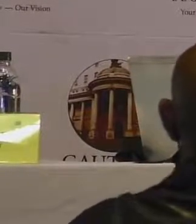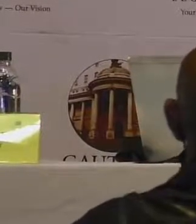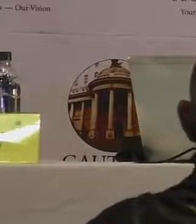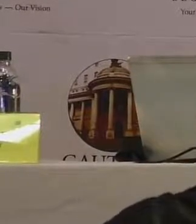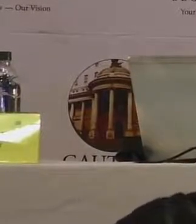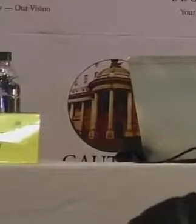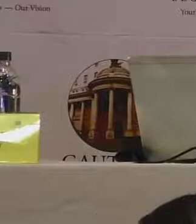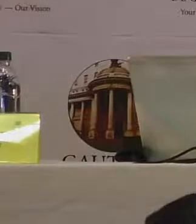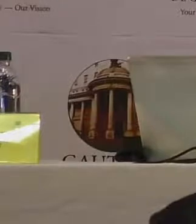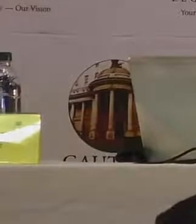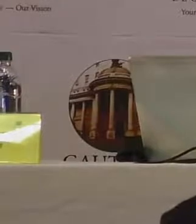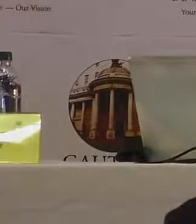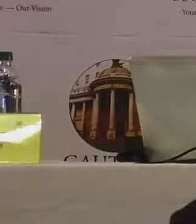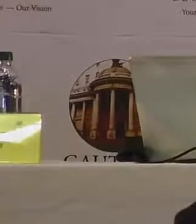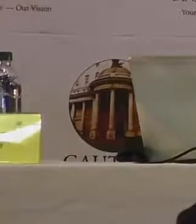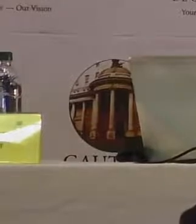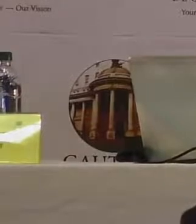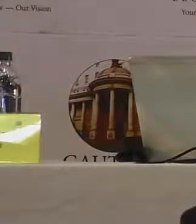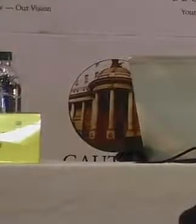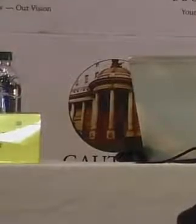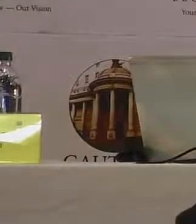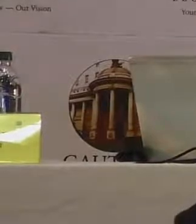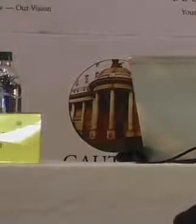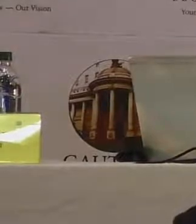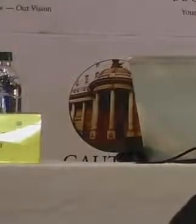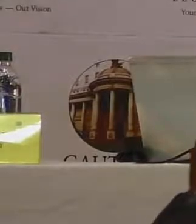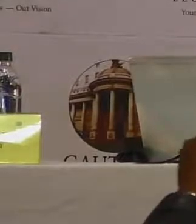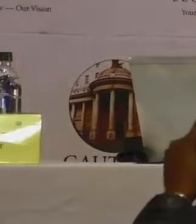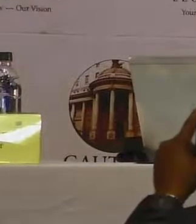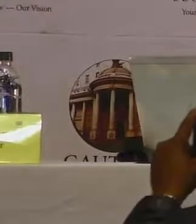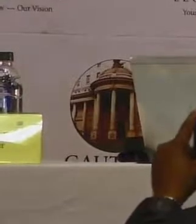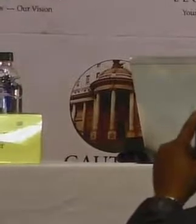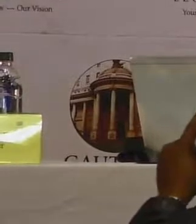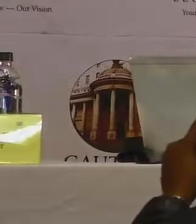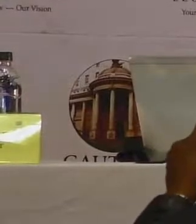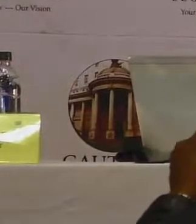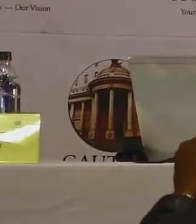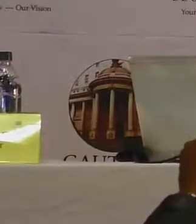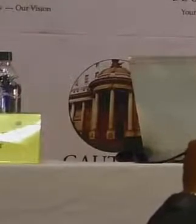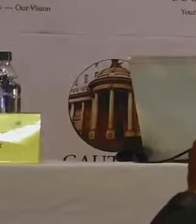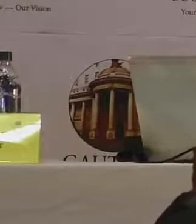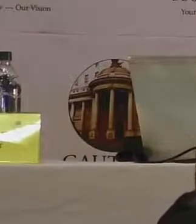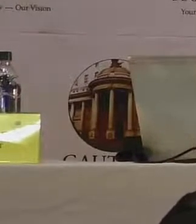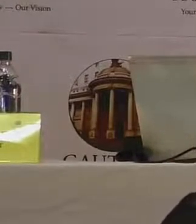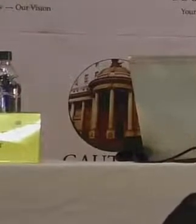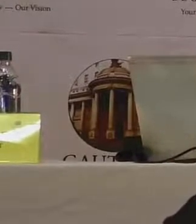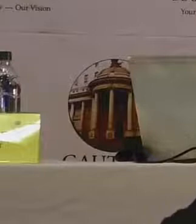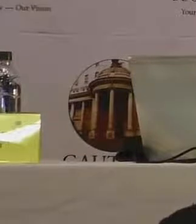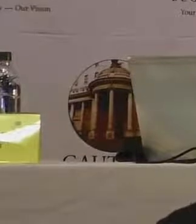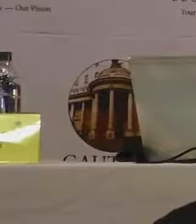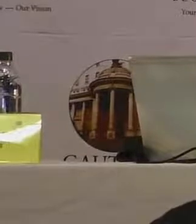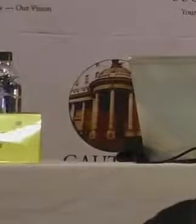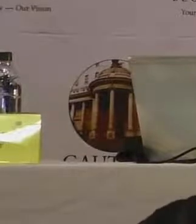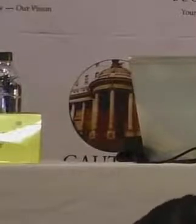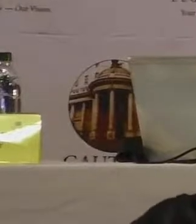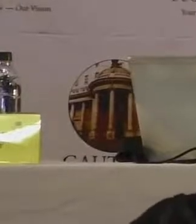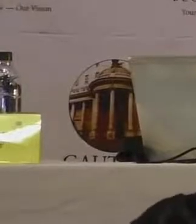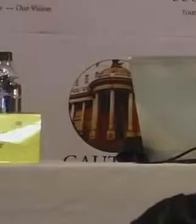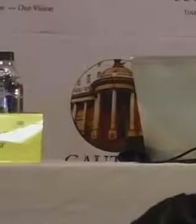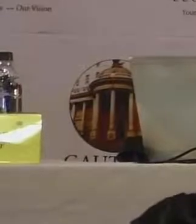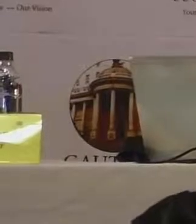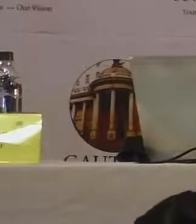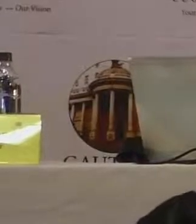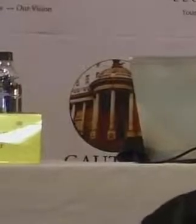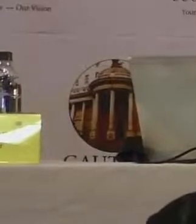department will be giving us a report as to what steps are being taken to ensure that those projects